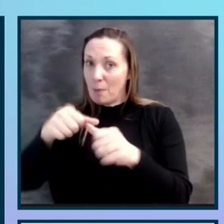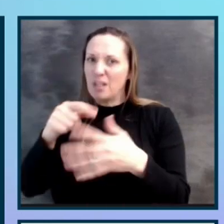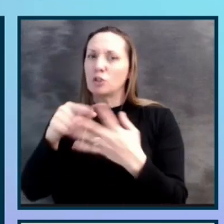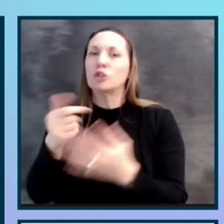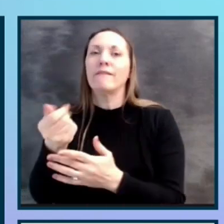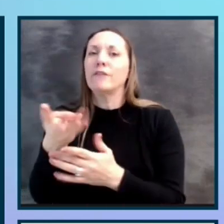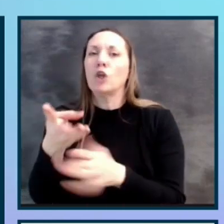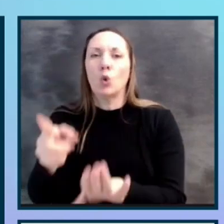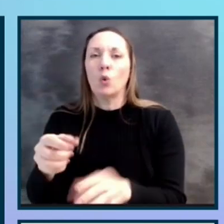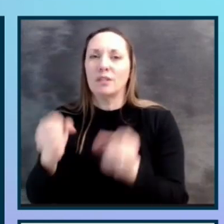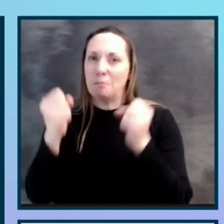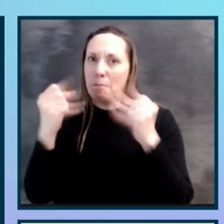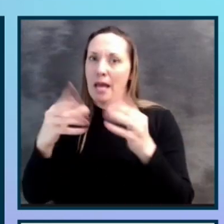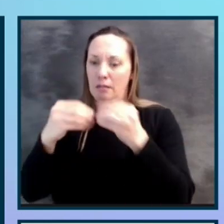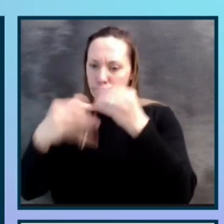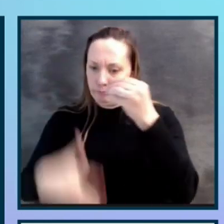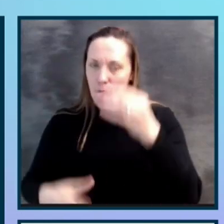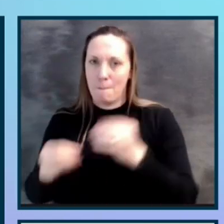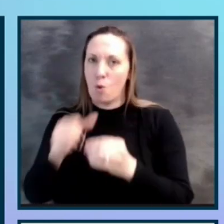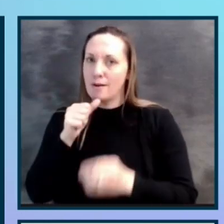more that are not listed here.